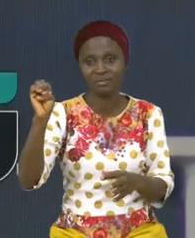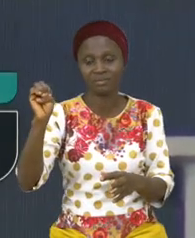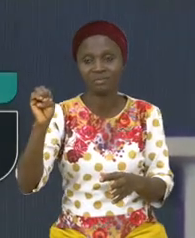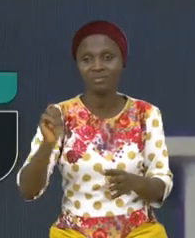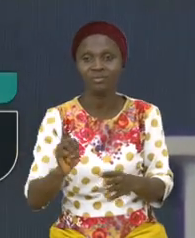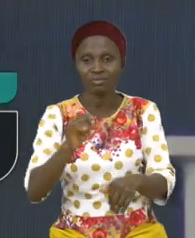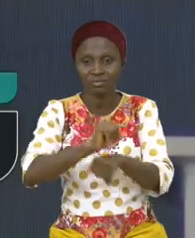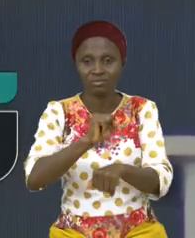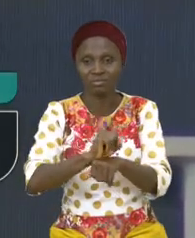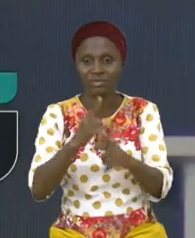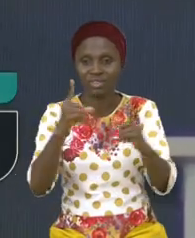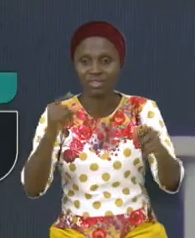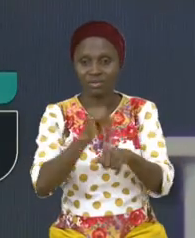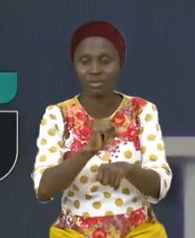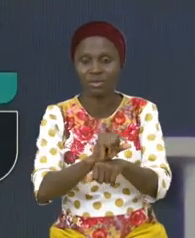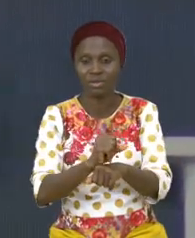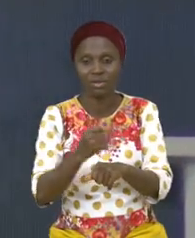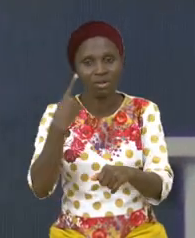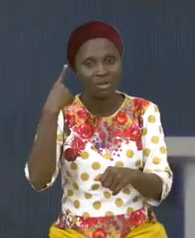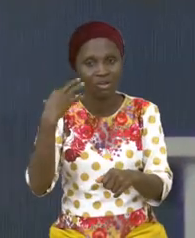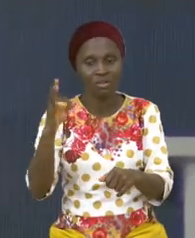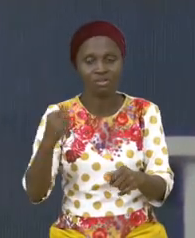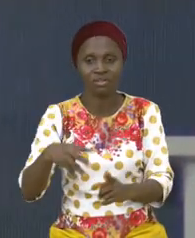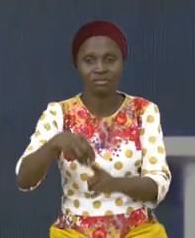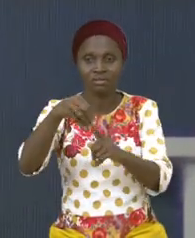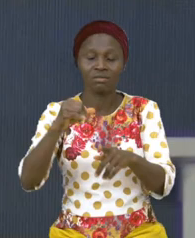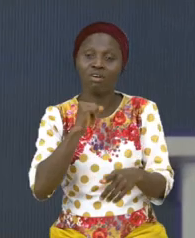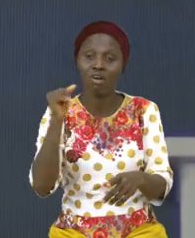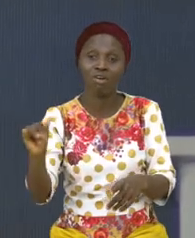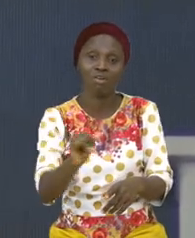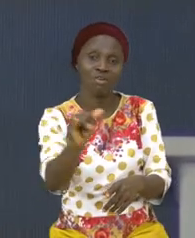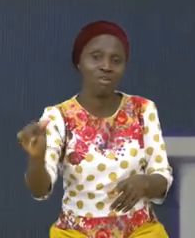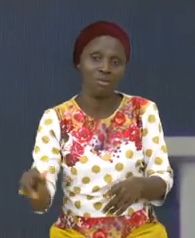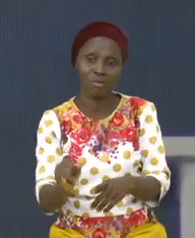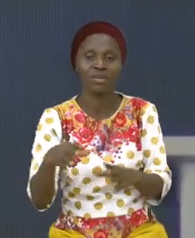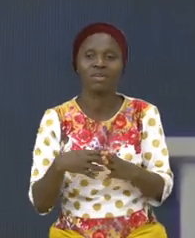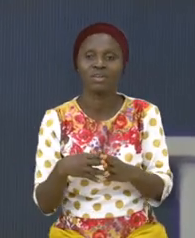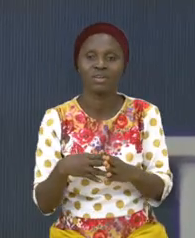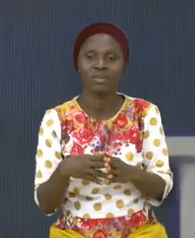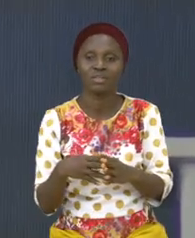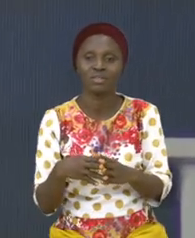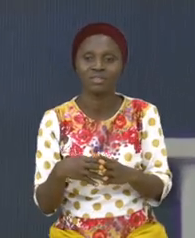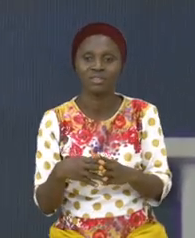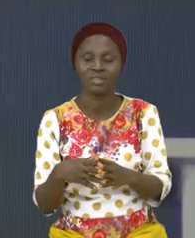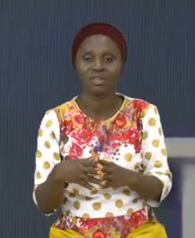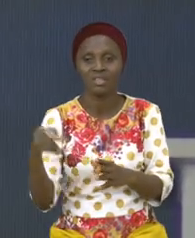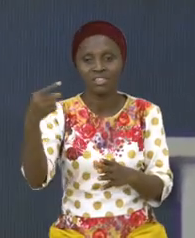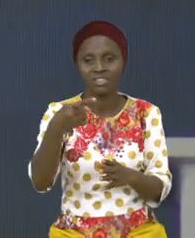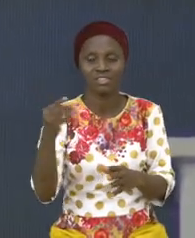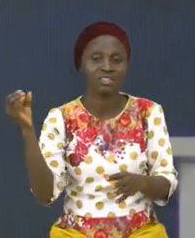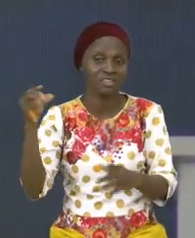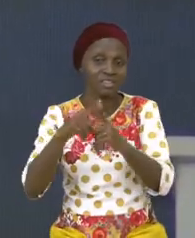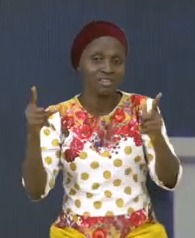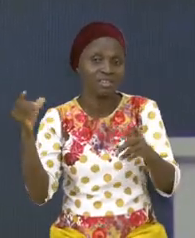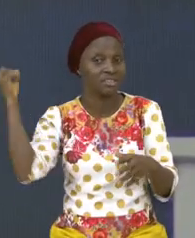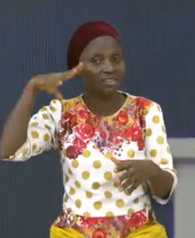A, attitude of the advancing. G, great grace